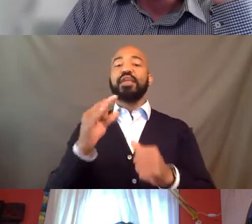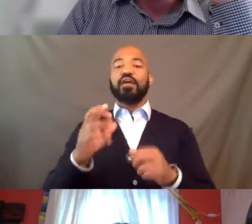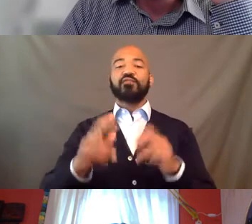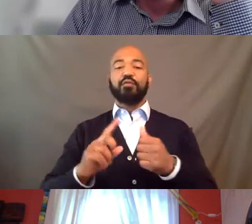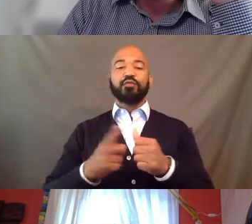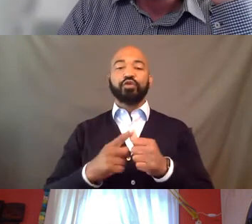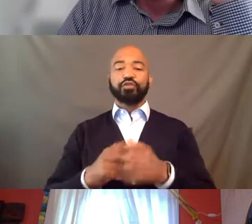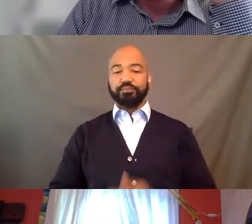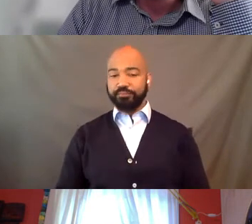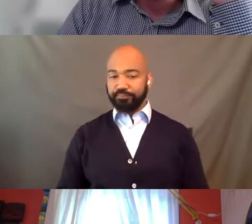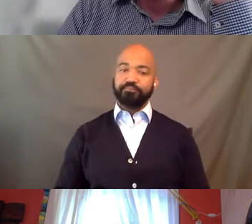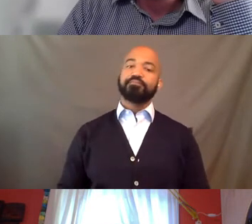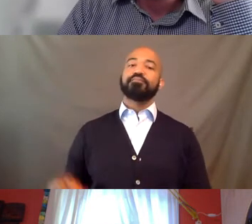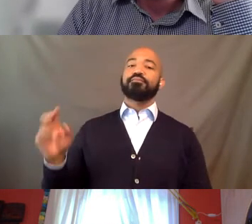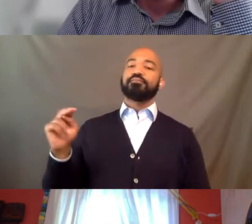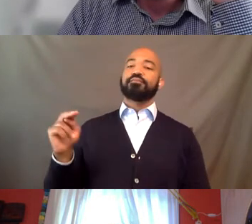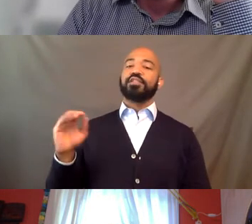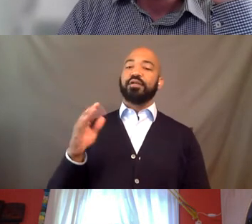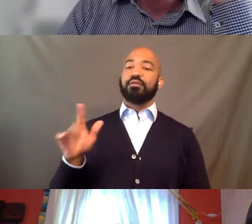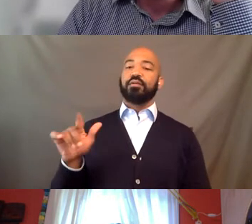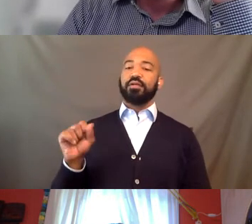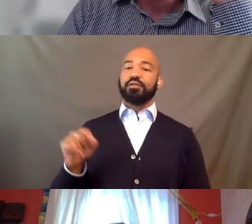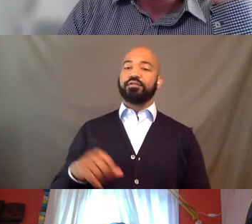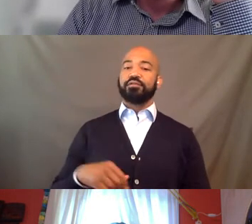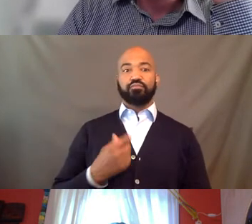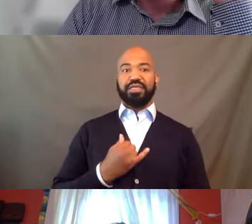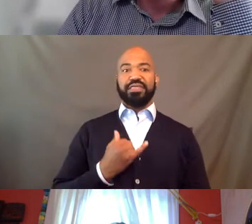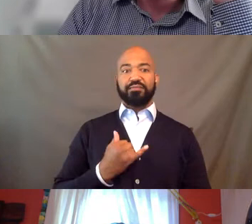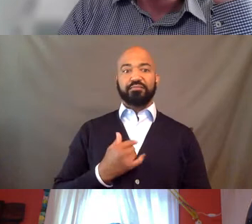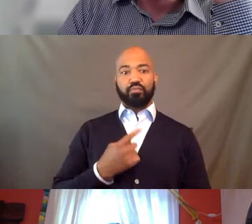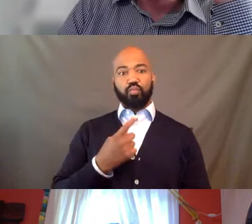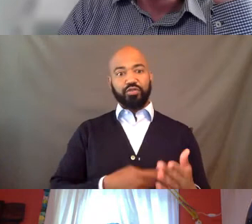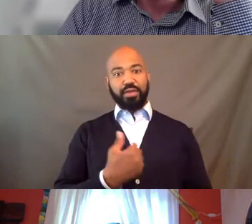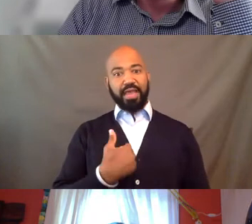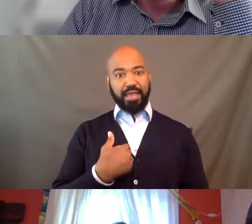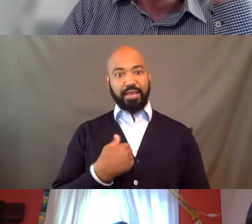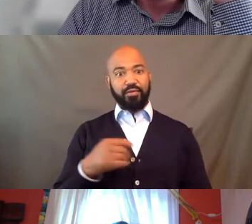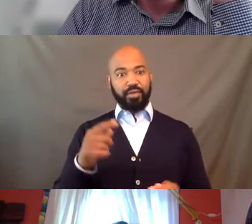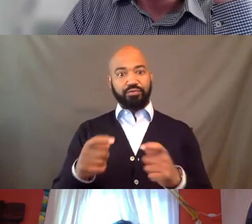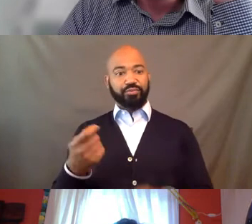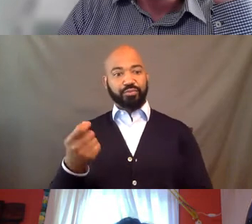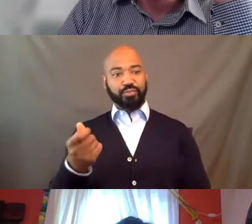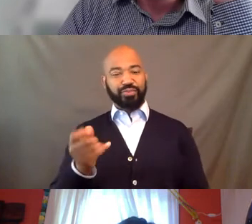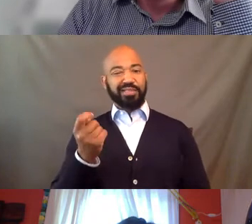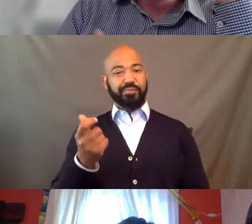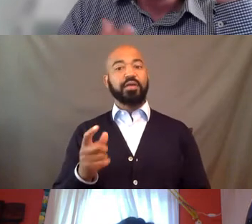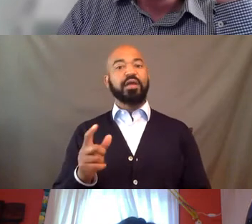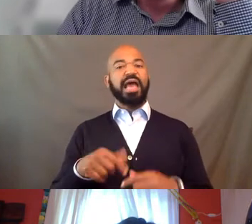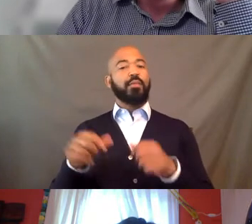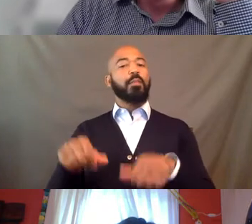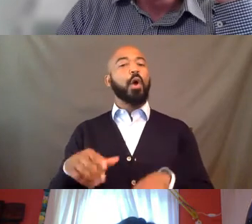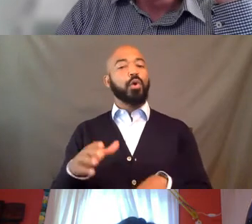This is Nicholas. It's funny because we basically reworded what you had too, and it's pretty similar. I'll post